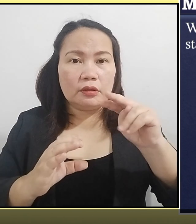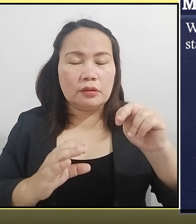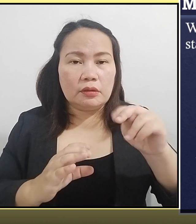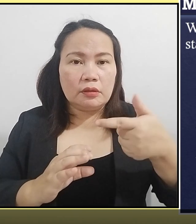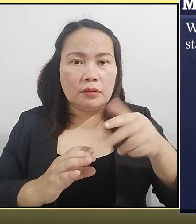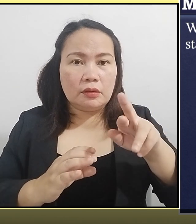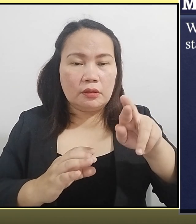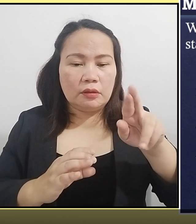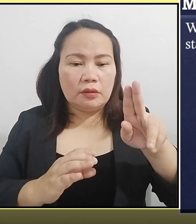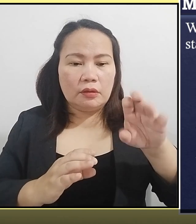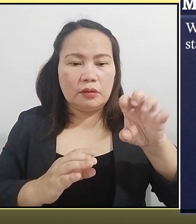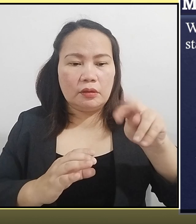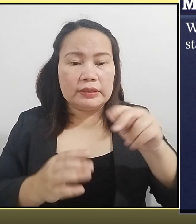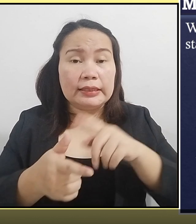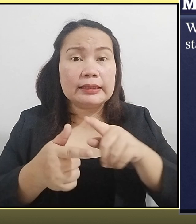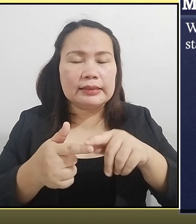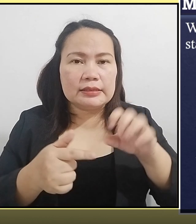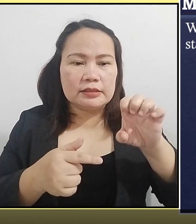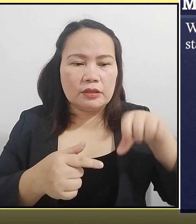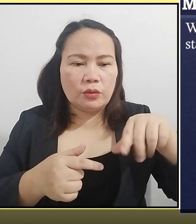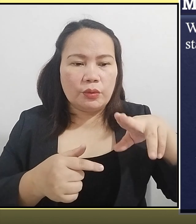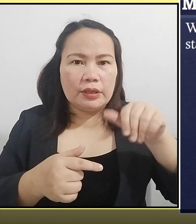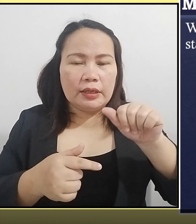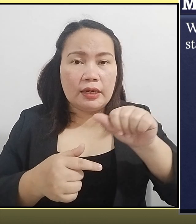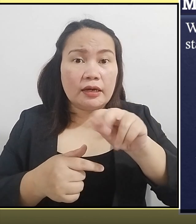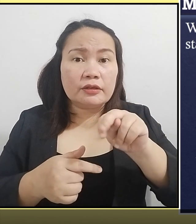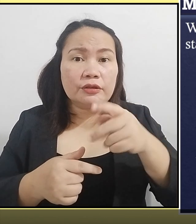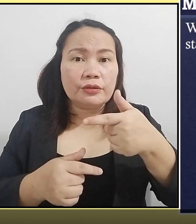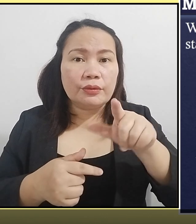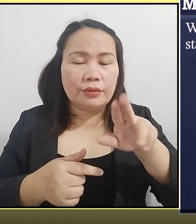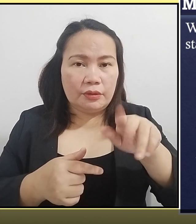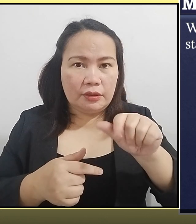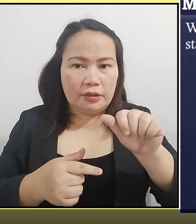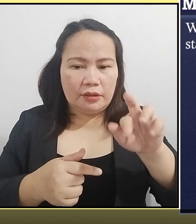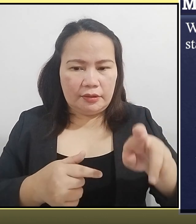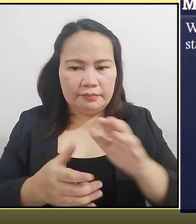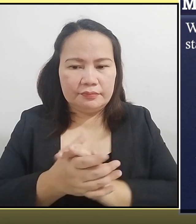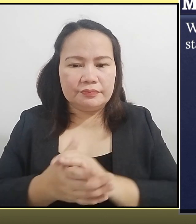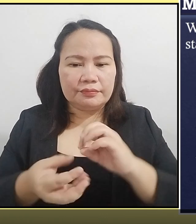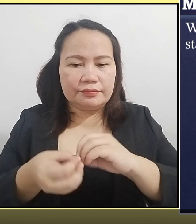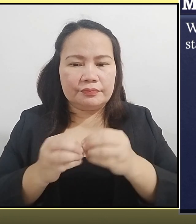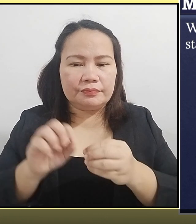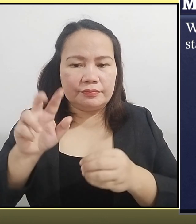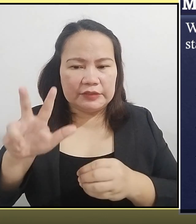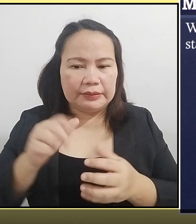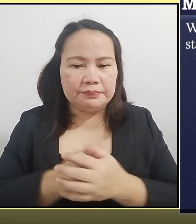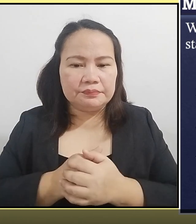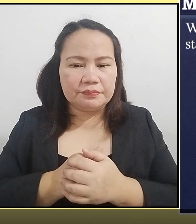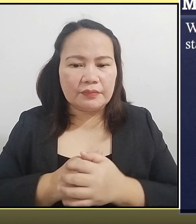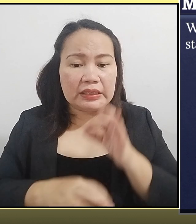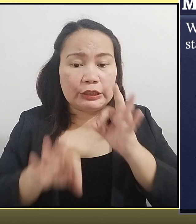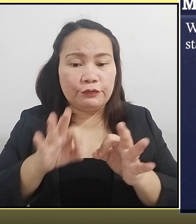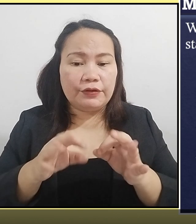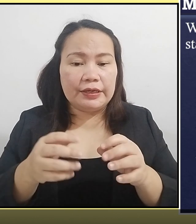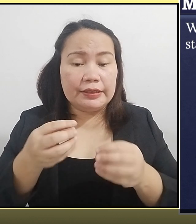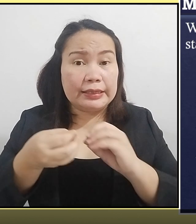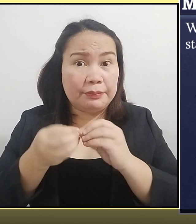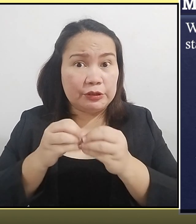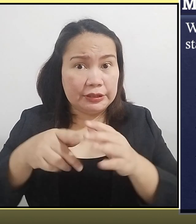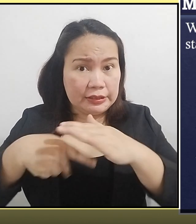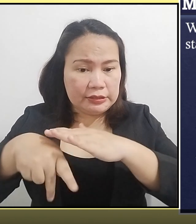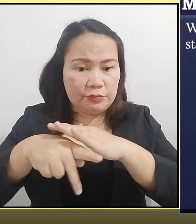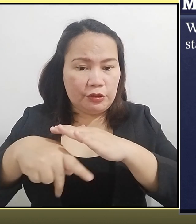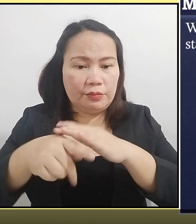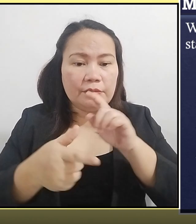number are odd numbers. If a number is prime, then it is odd.